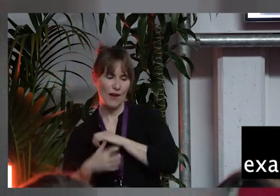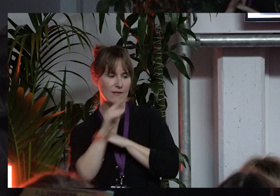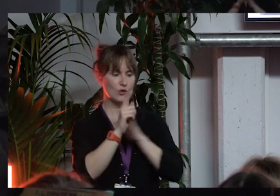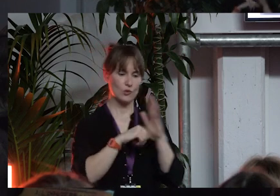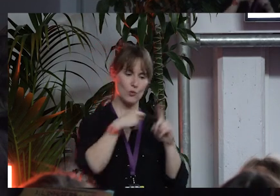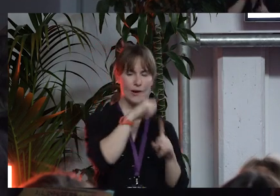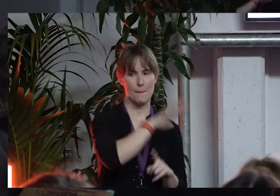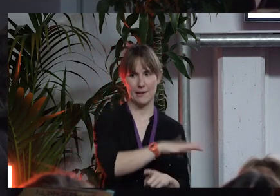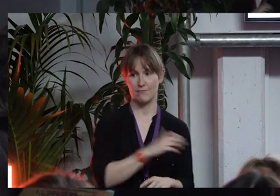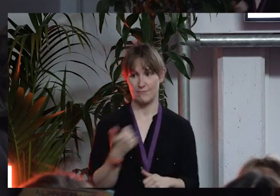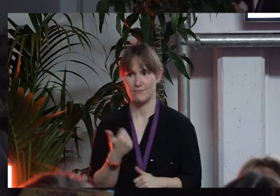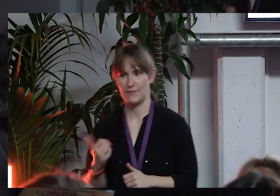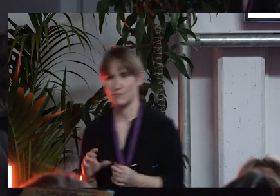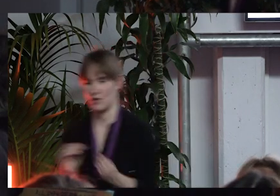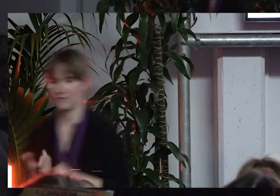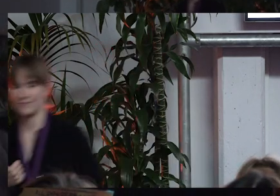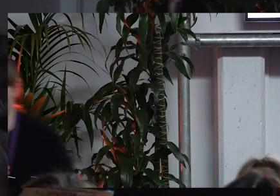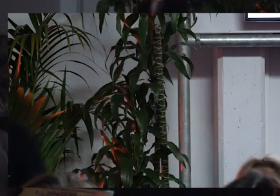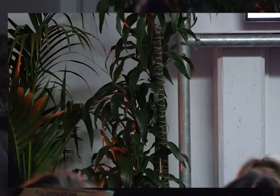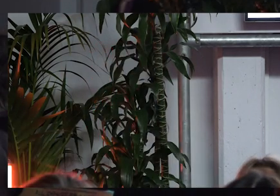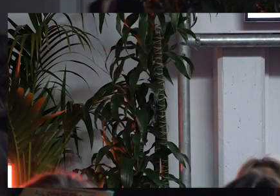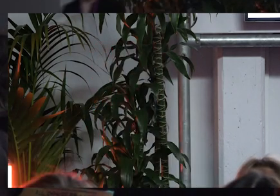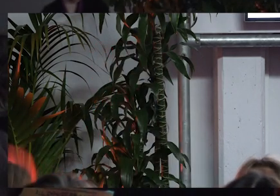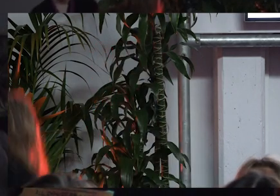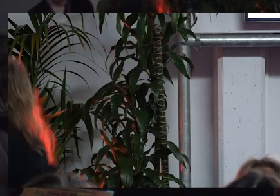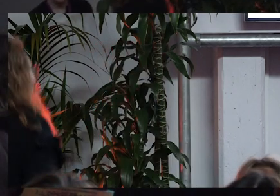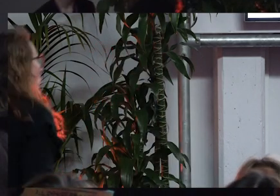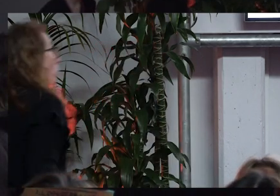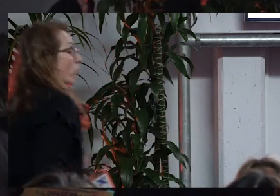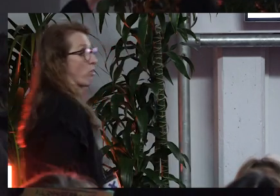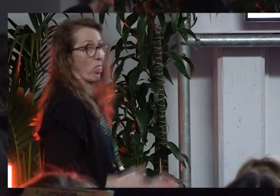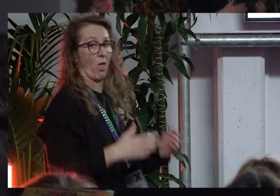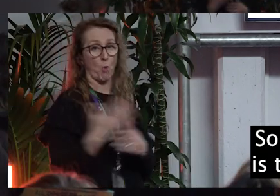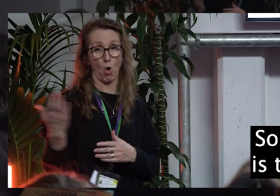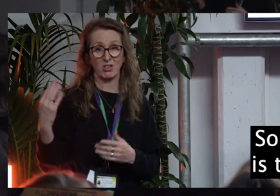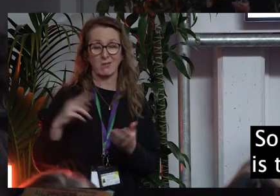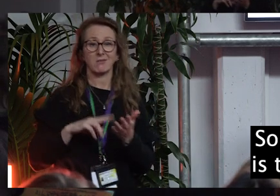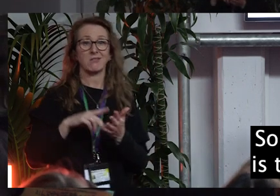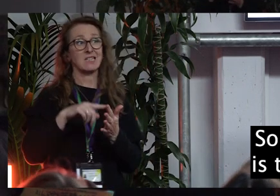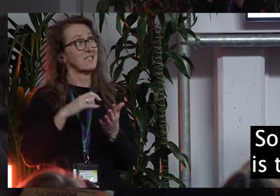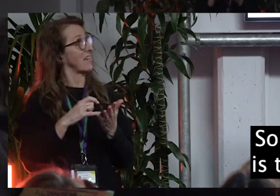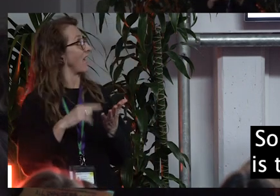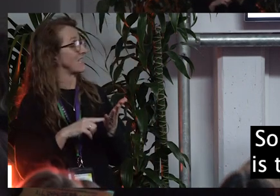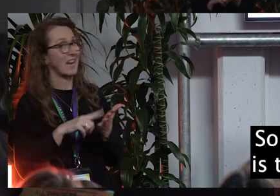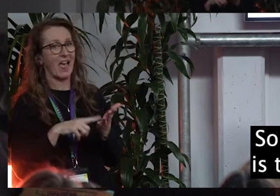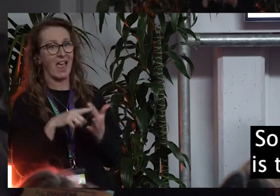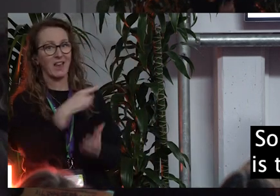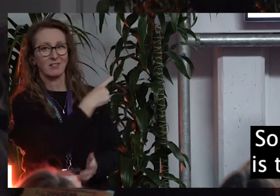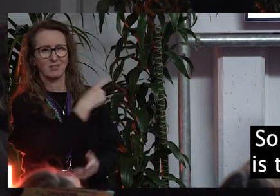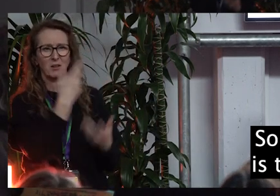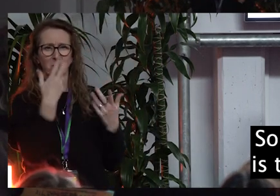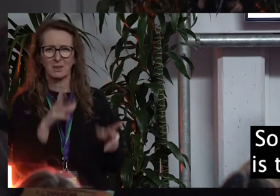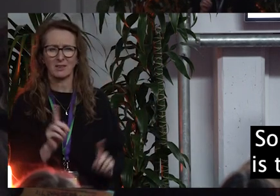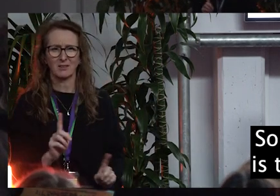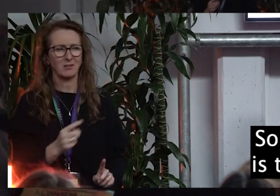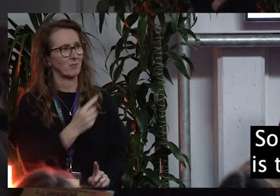botany. Now, a more recent one is Nestle. So what Nestle have been up to is that they went